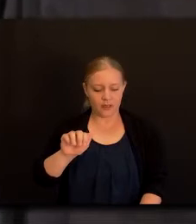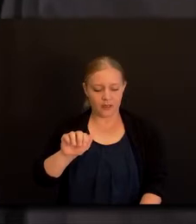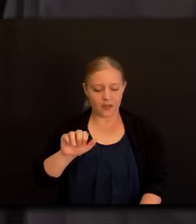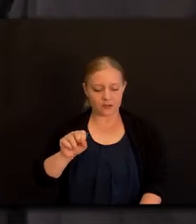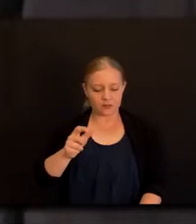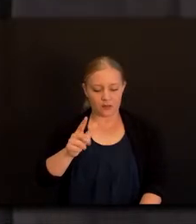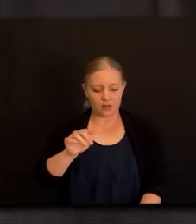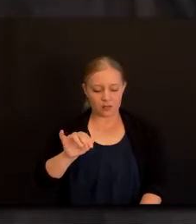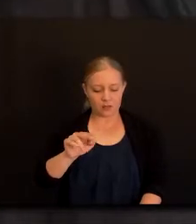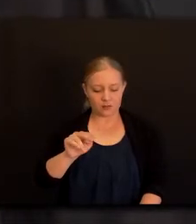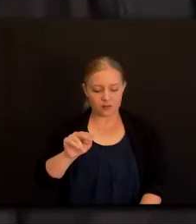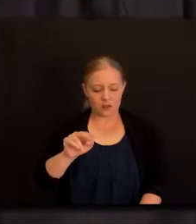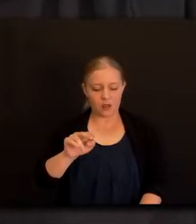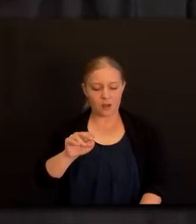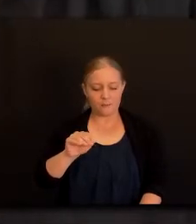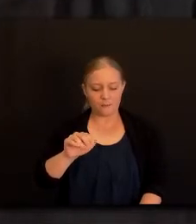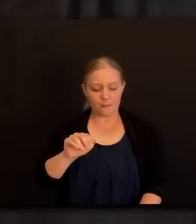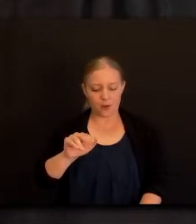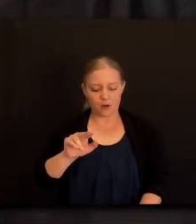Ashlyn Ann Maurice.